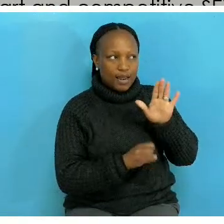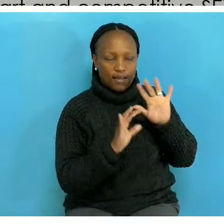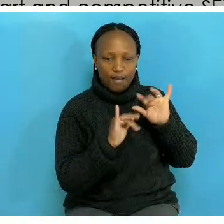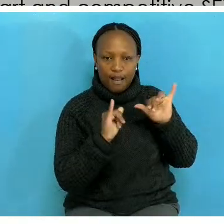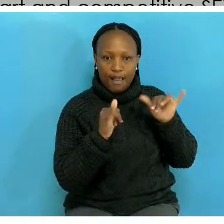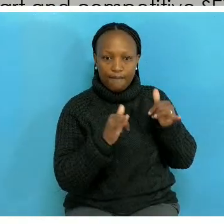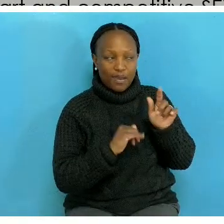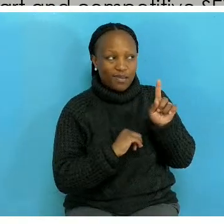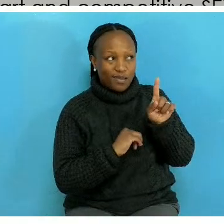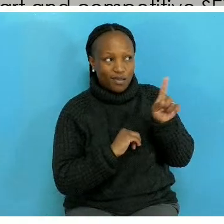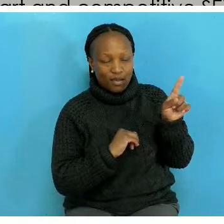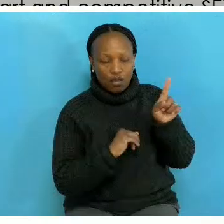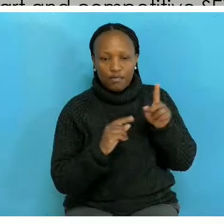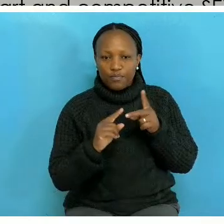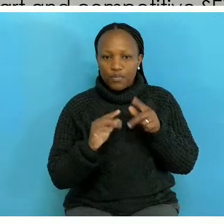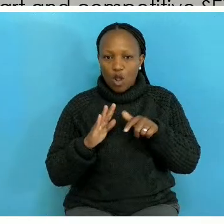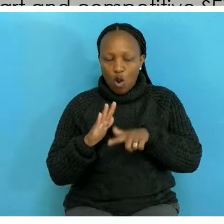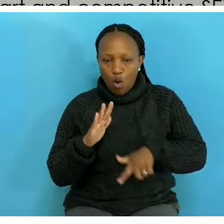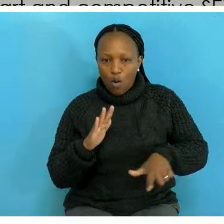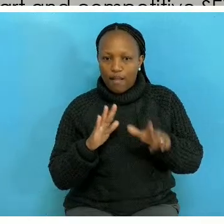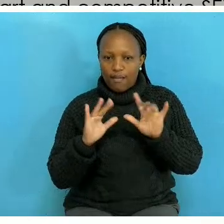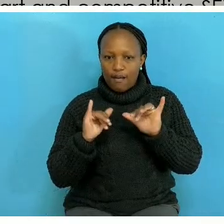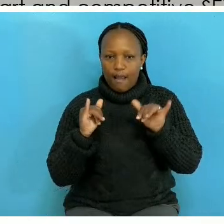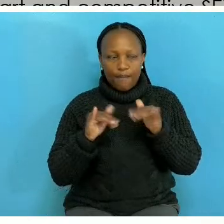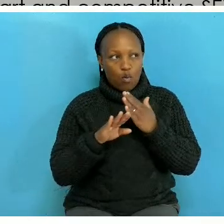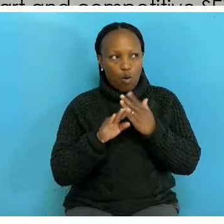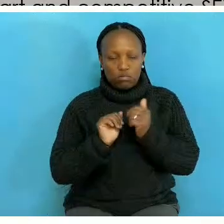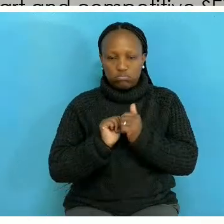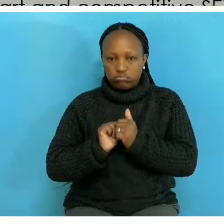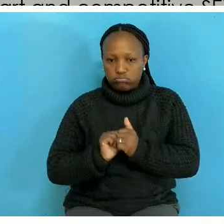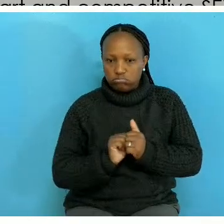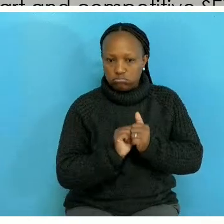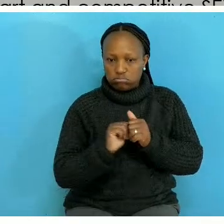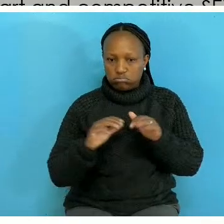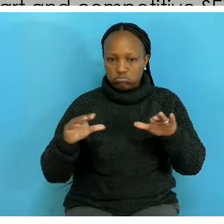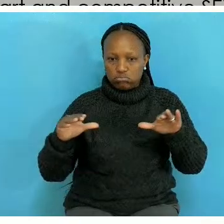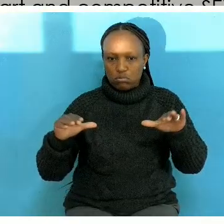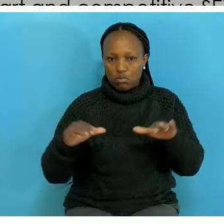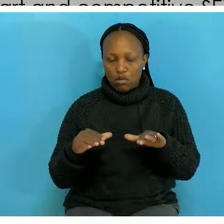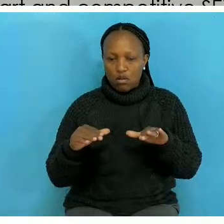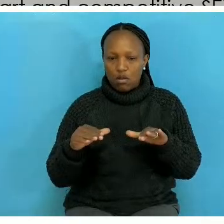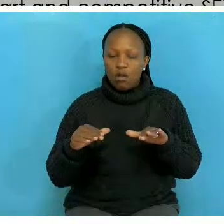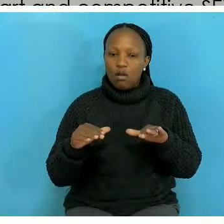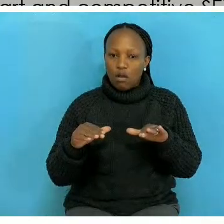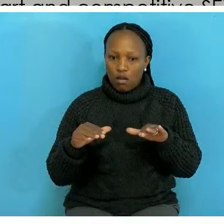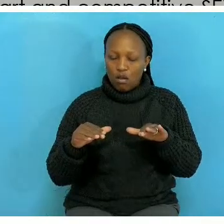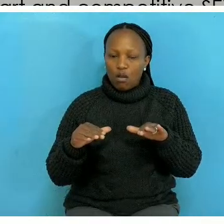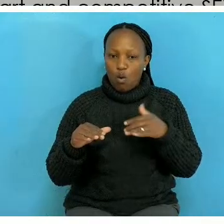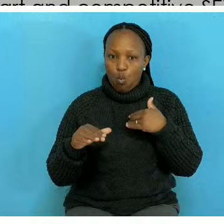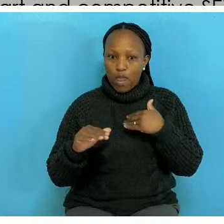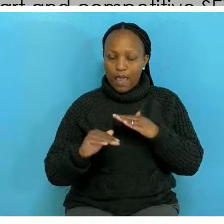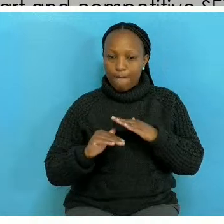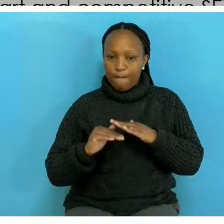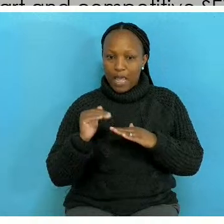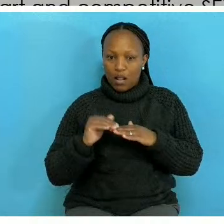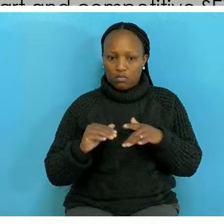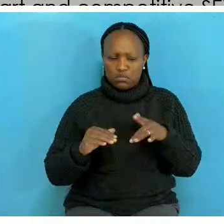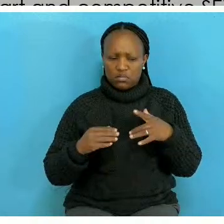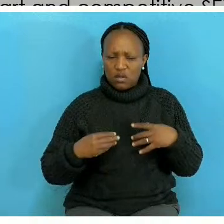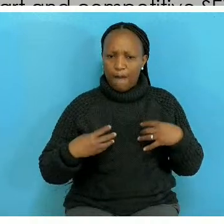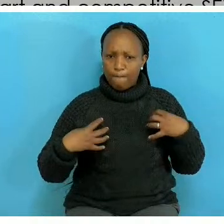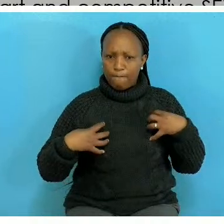international companies and local companies has now moved into the infrastructure that we've built, and they are